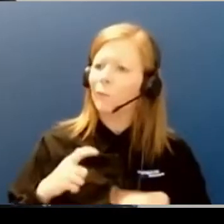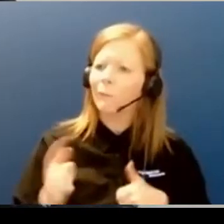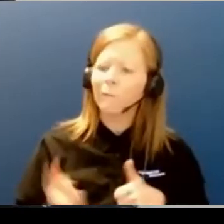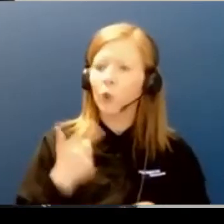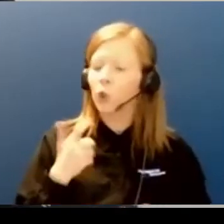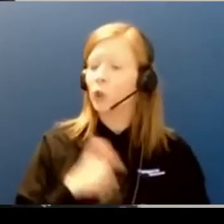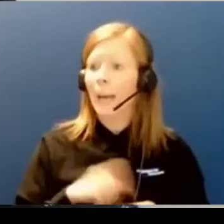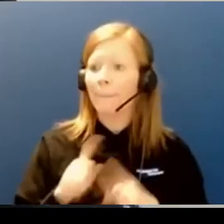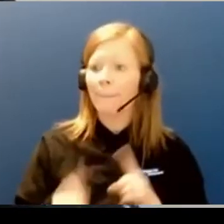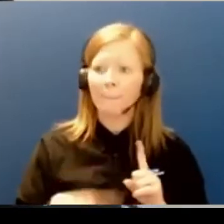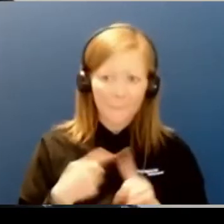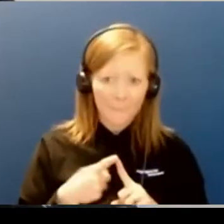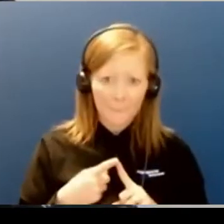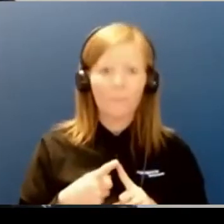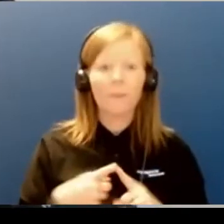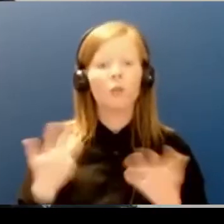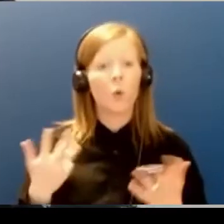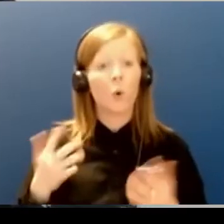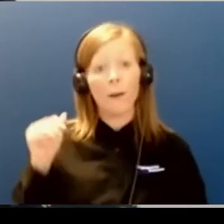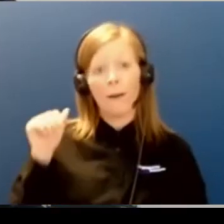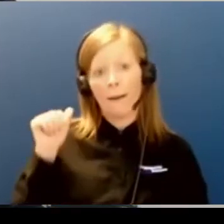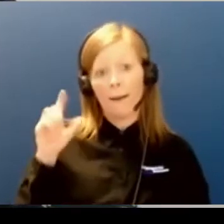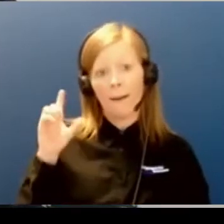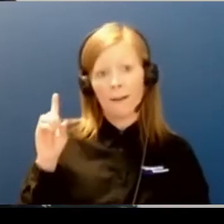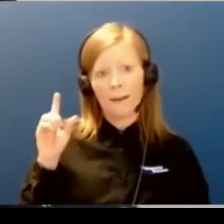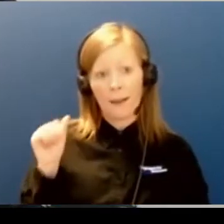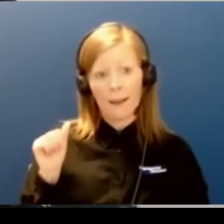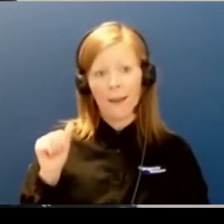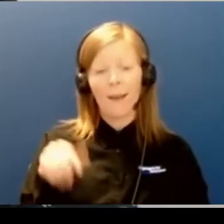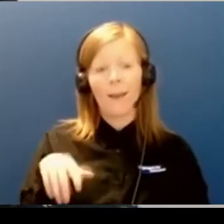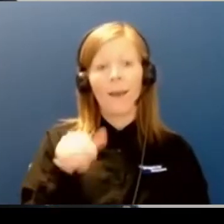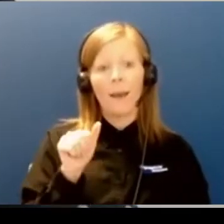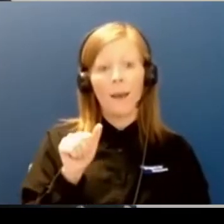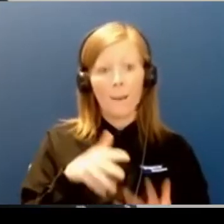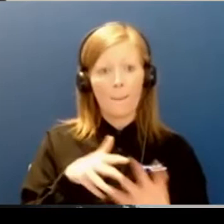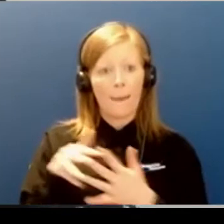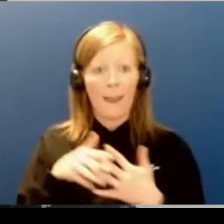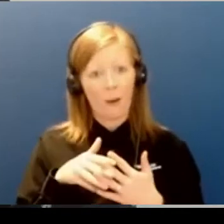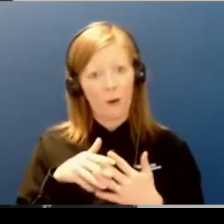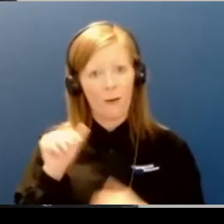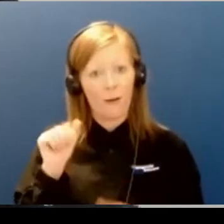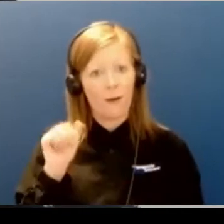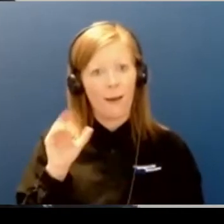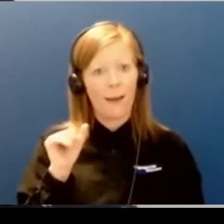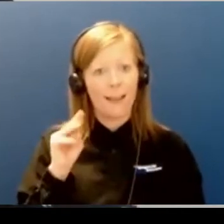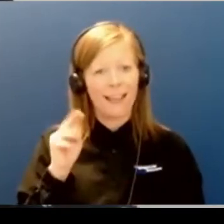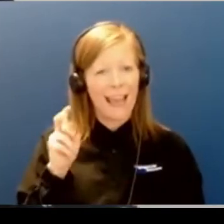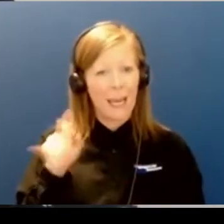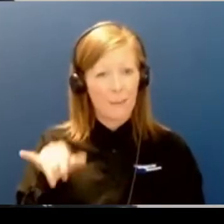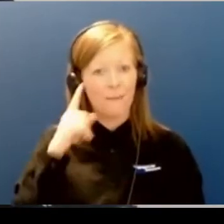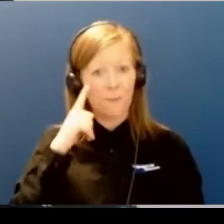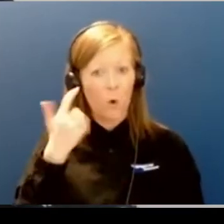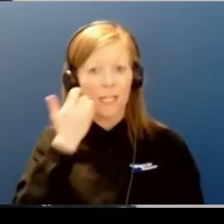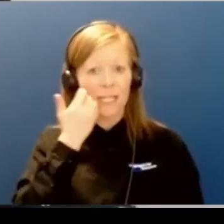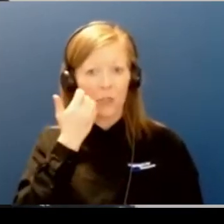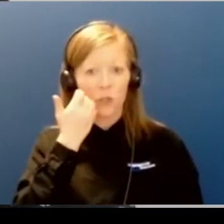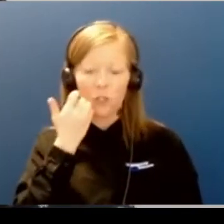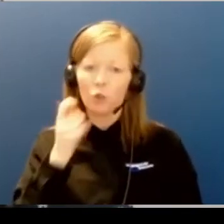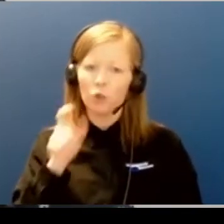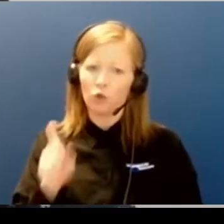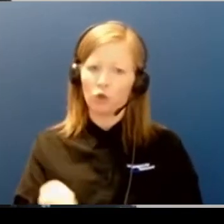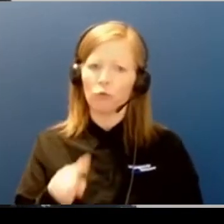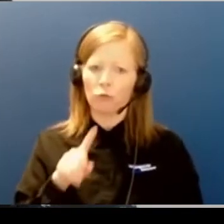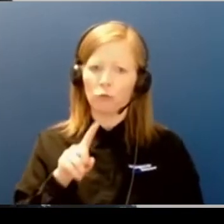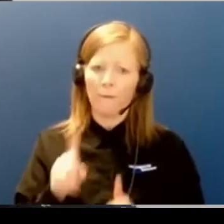And the American Academy of Pediatric Dentistry recommends bringing your child for the first visit by the age of